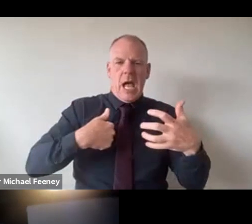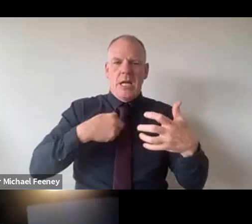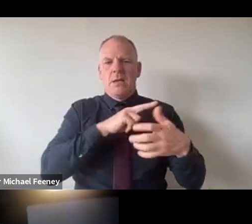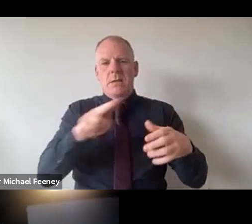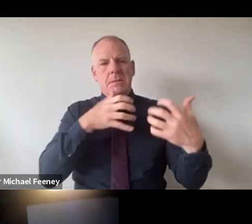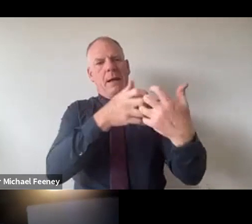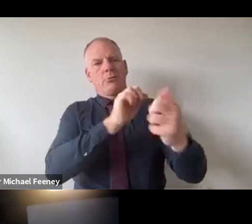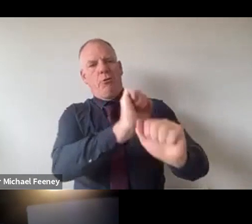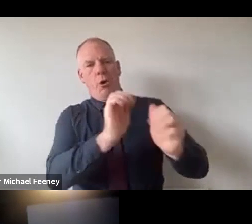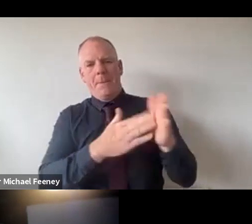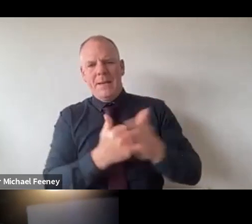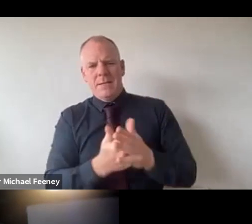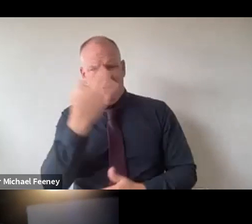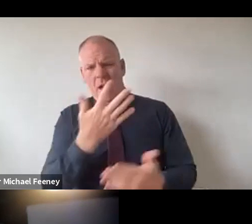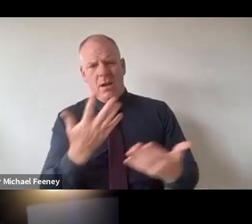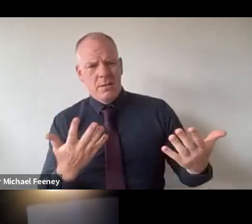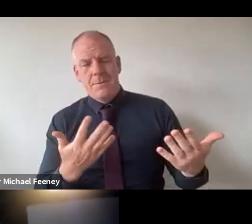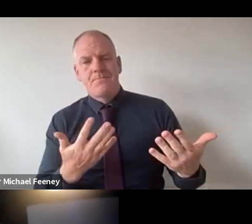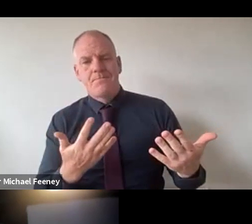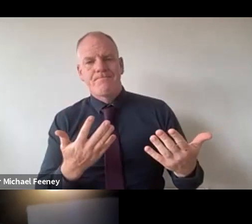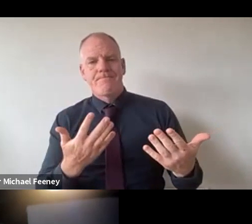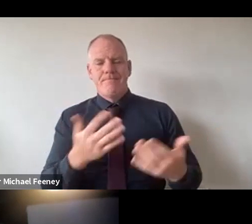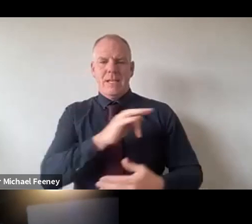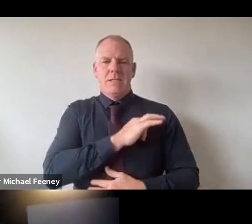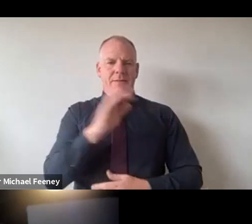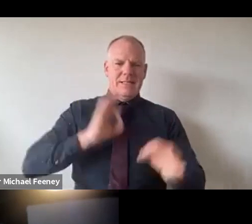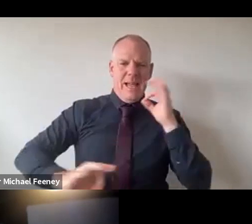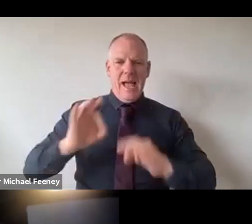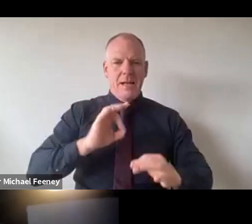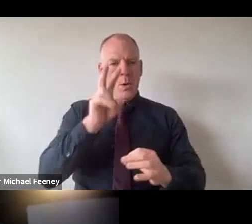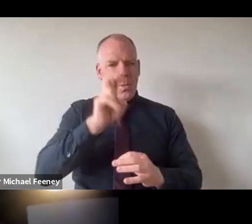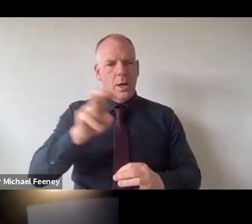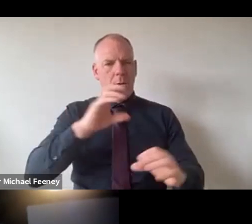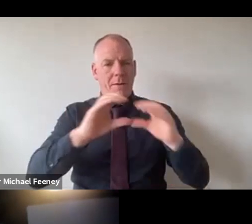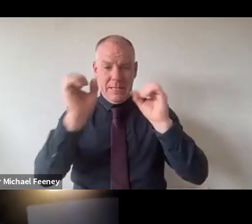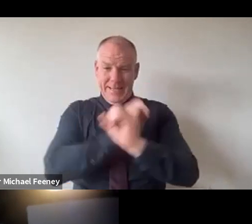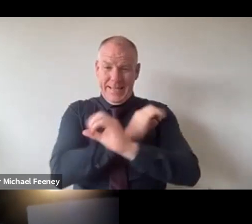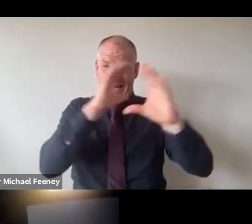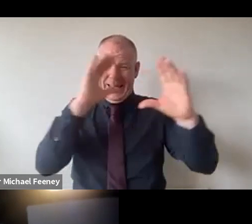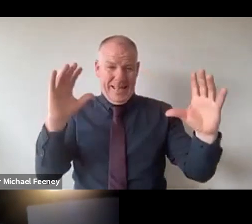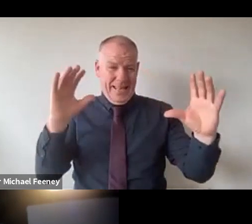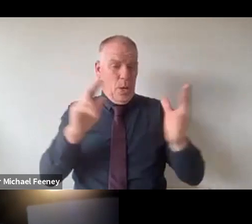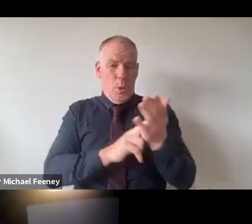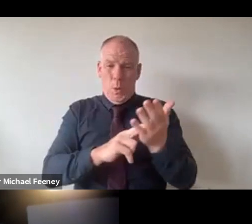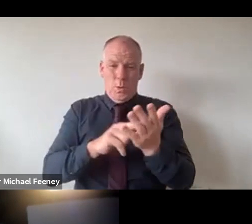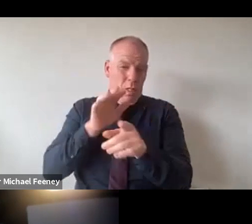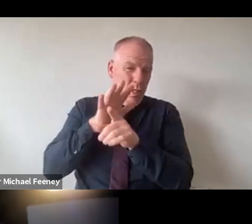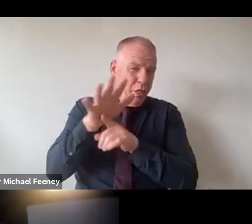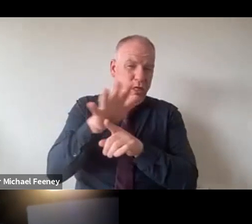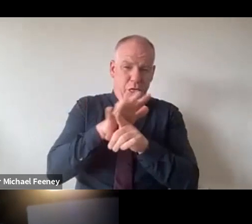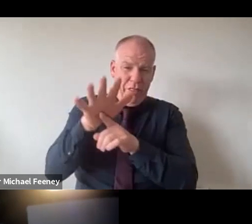of his presentation style and all. But the WhatsApp conversations was clearly using those derogatory terms.